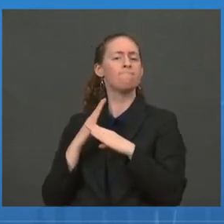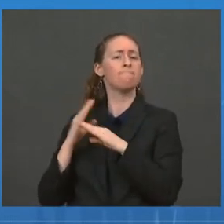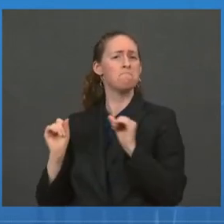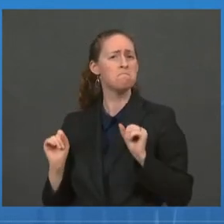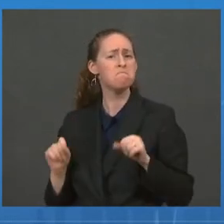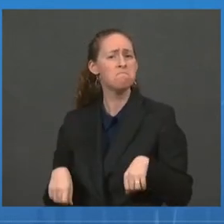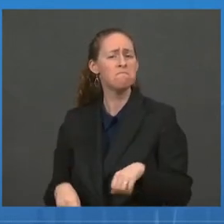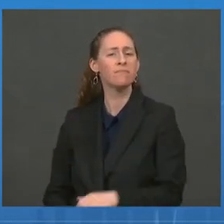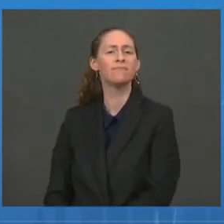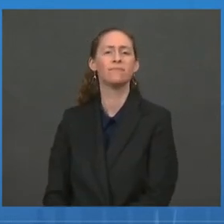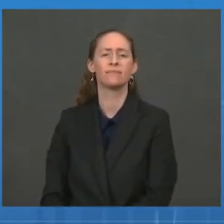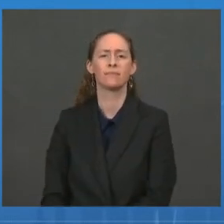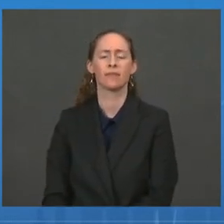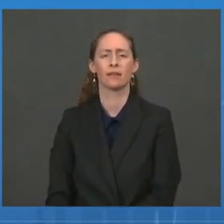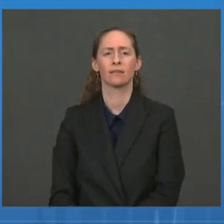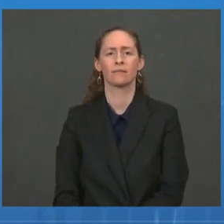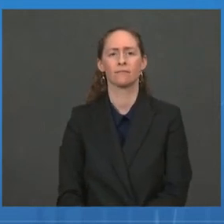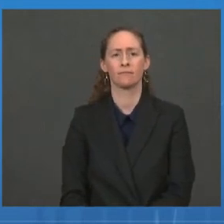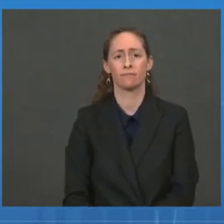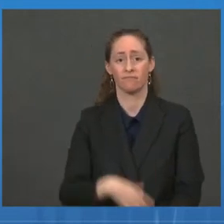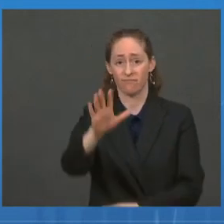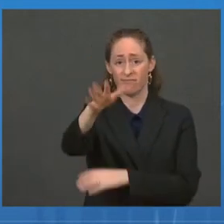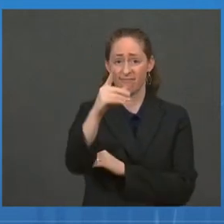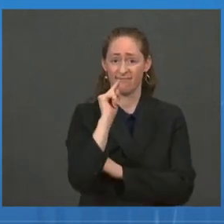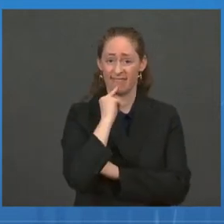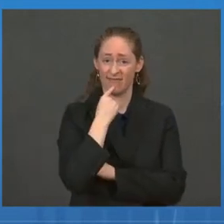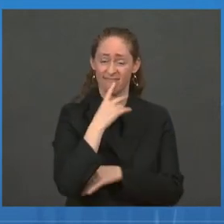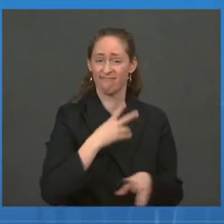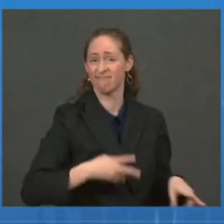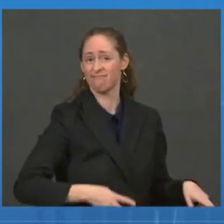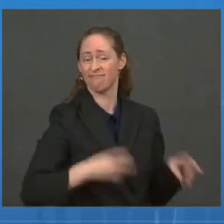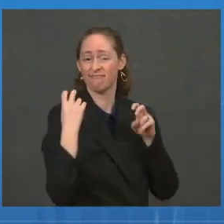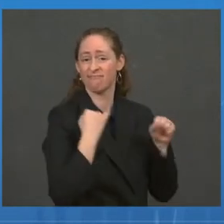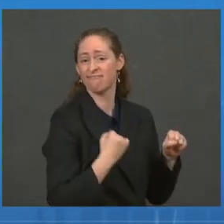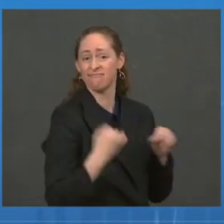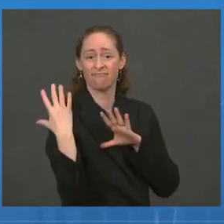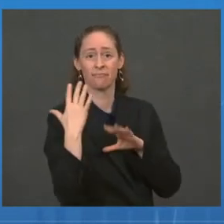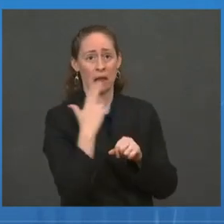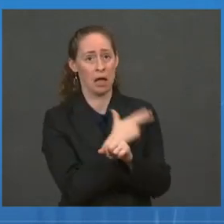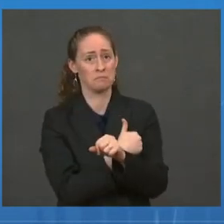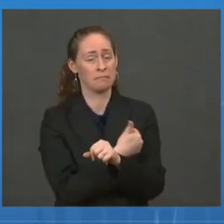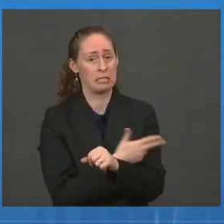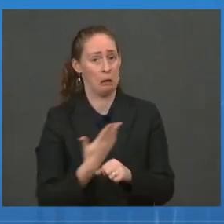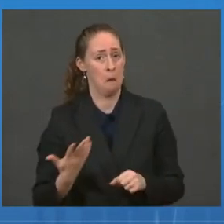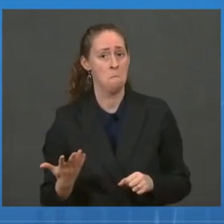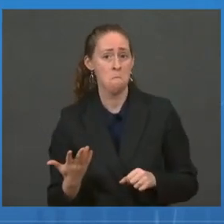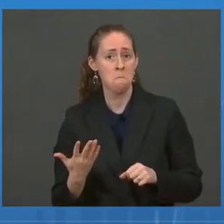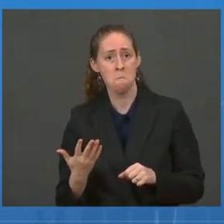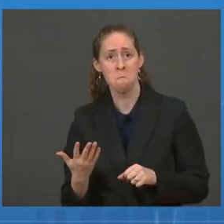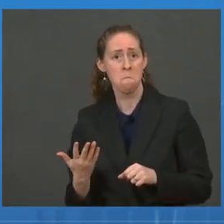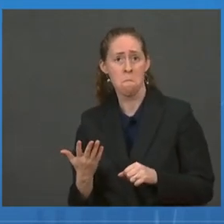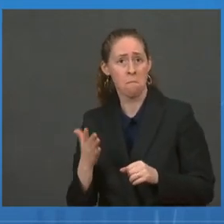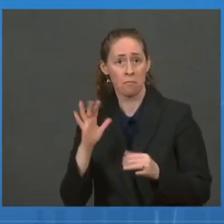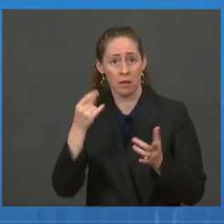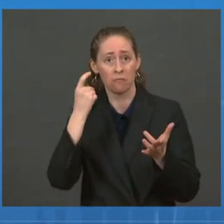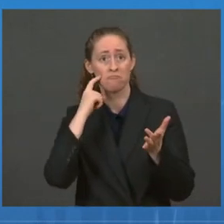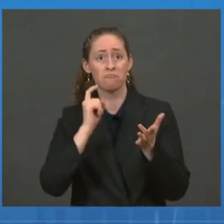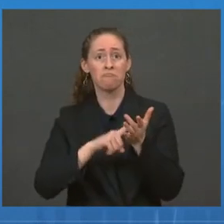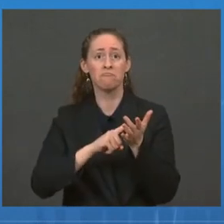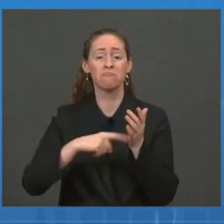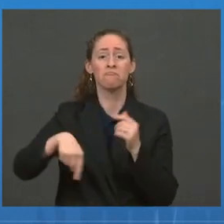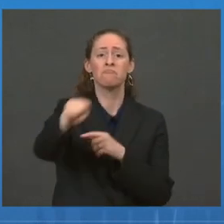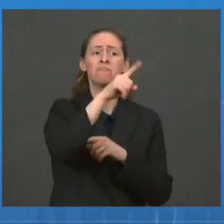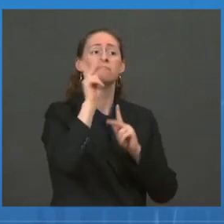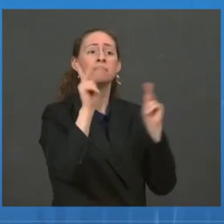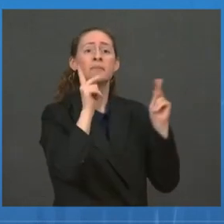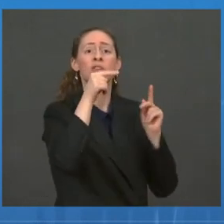of cases it is very difficult to know whether or not this particular variant is going to result in severe disease